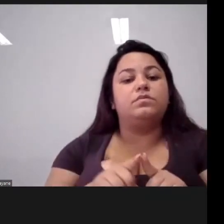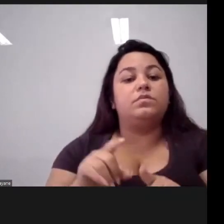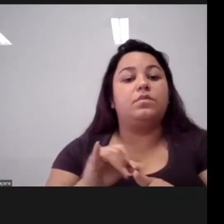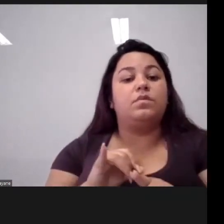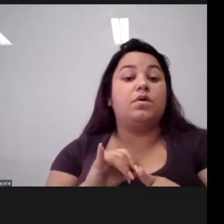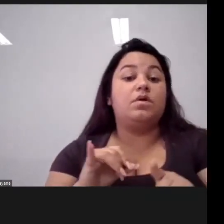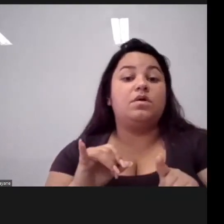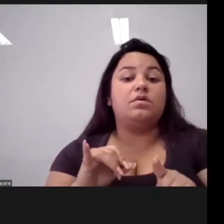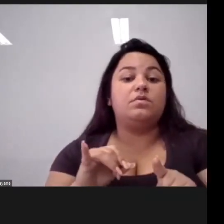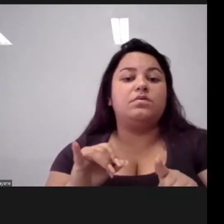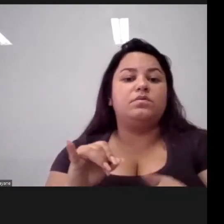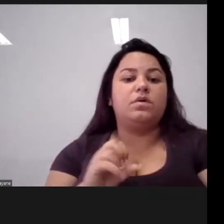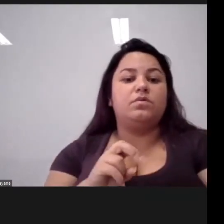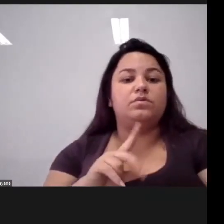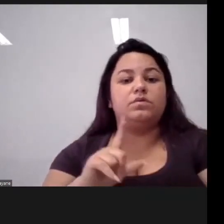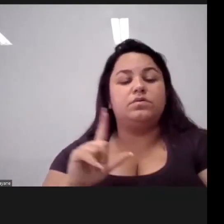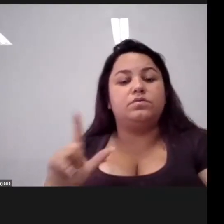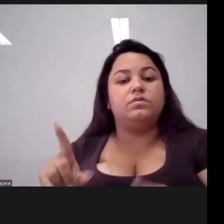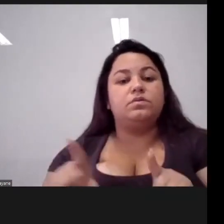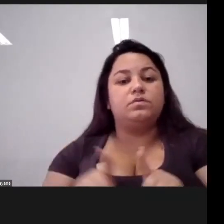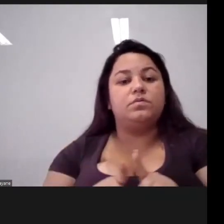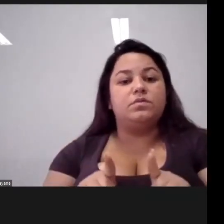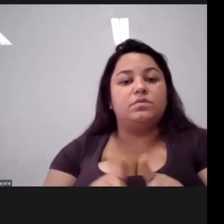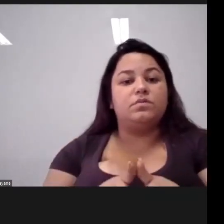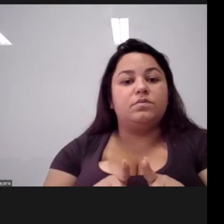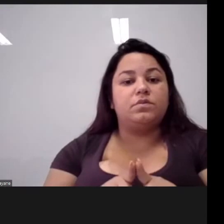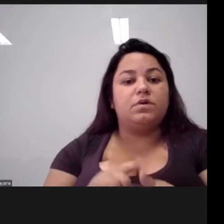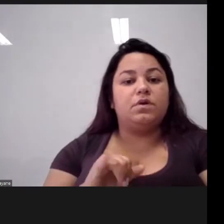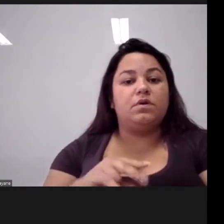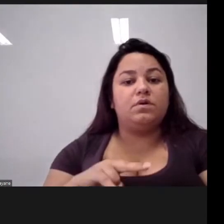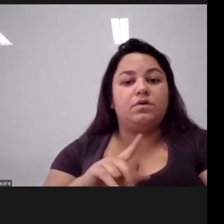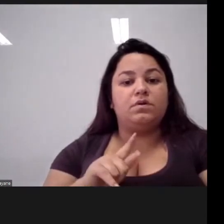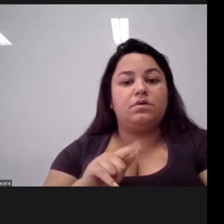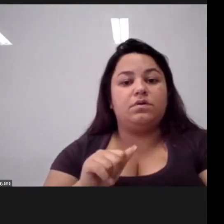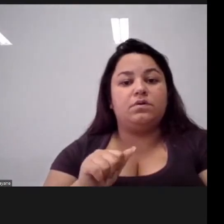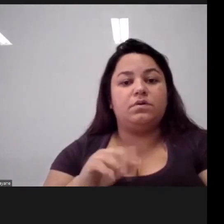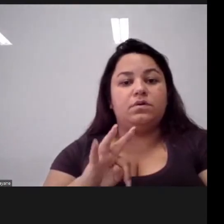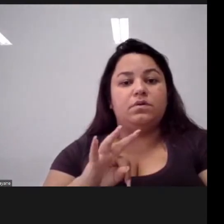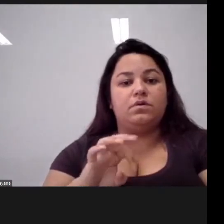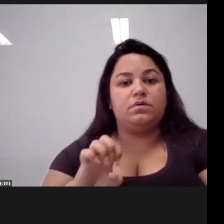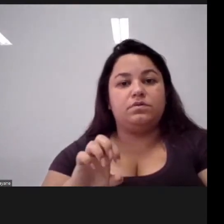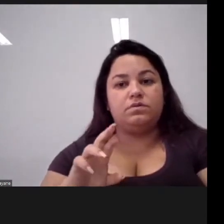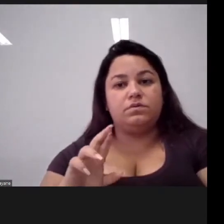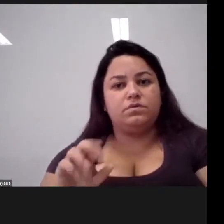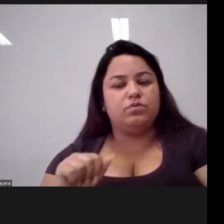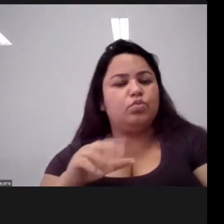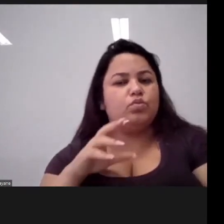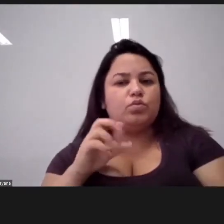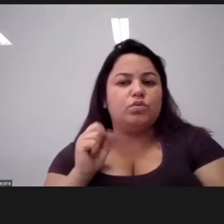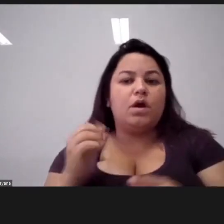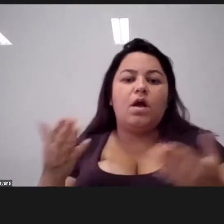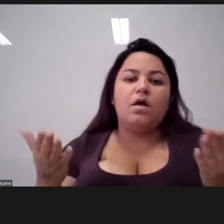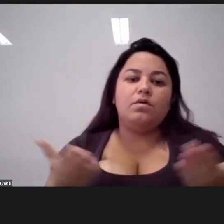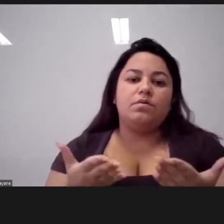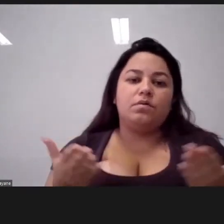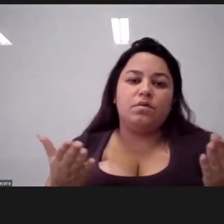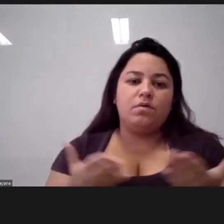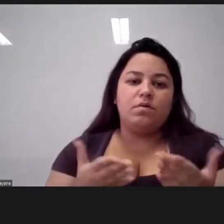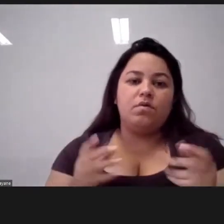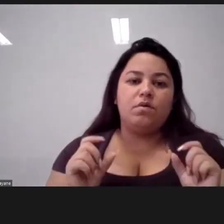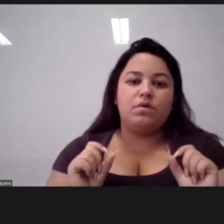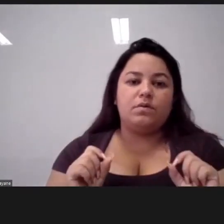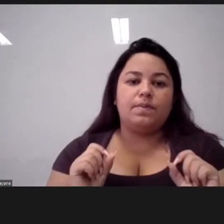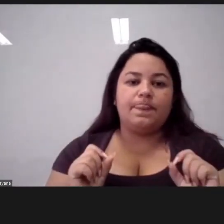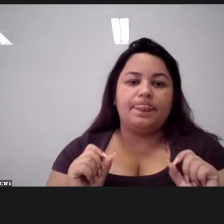It's clear to me from what I've heard so far that the UK and Brazil are facing many of